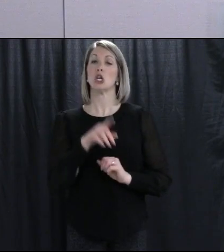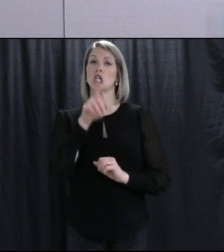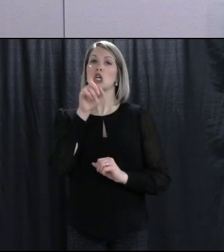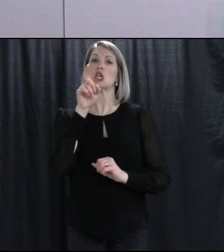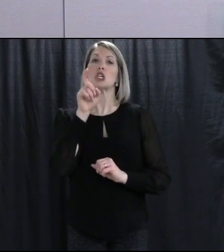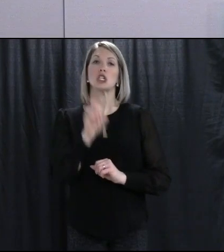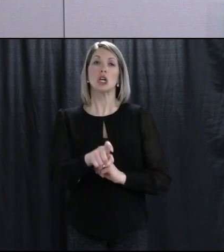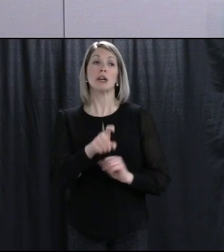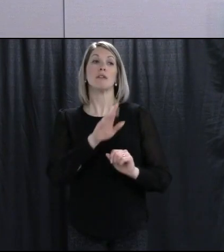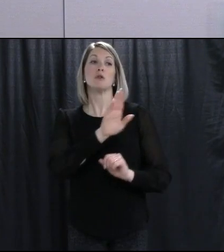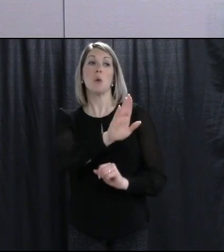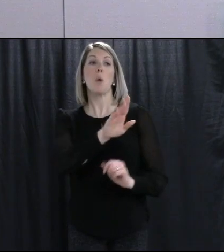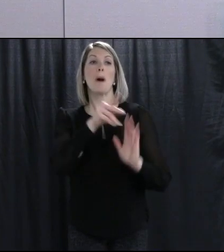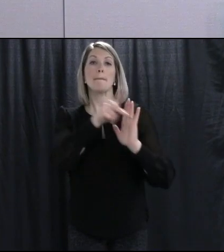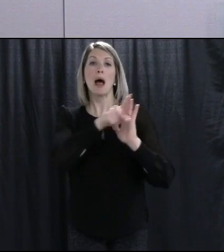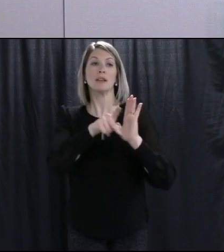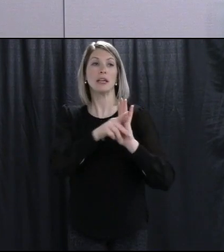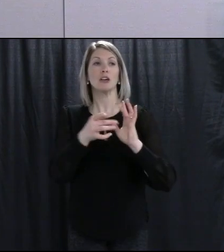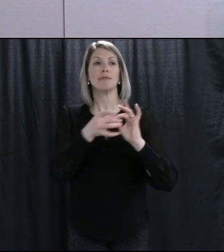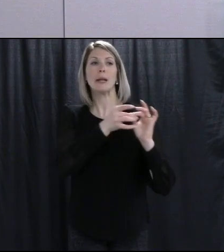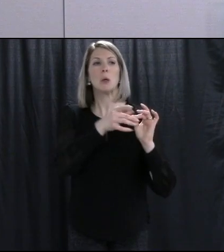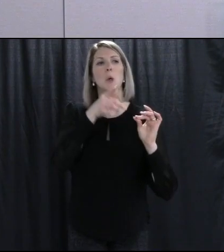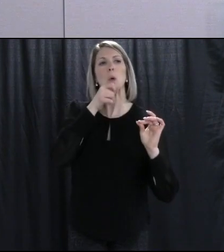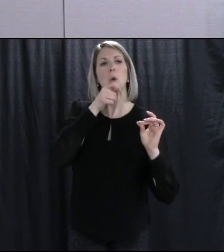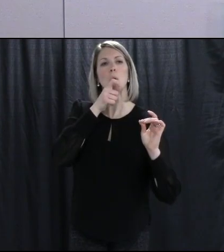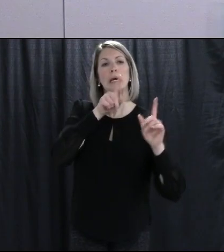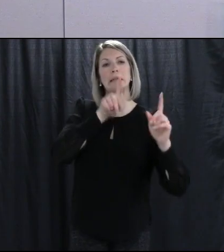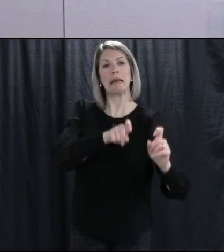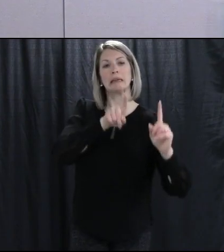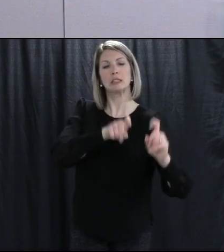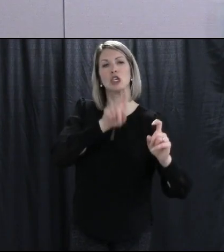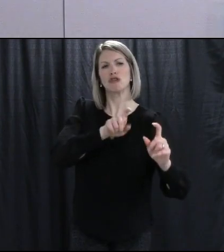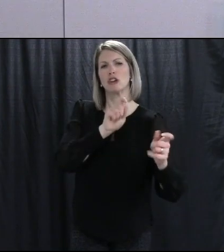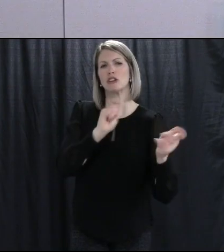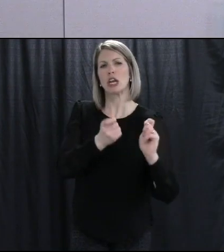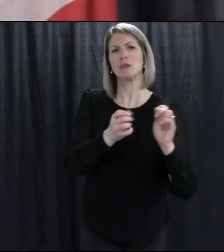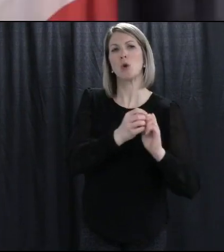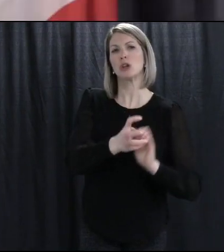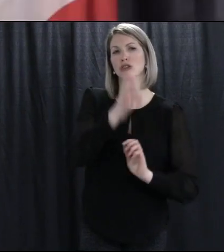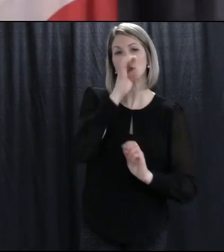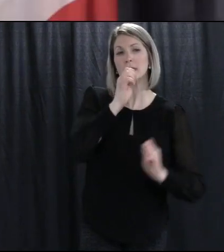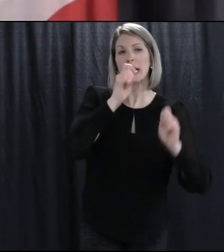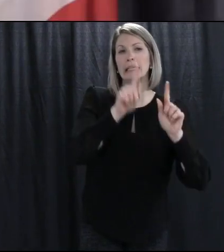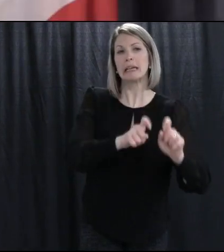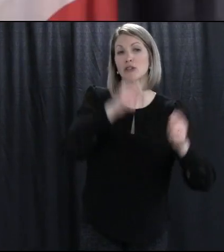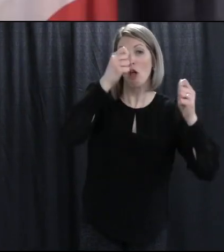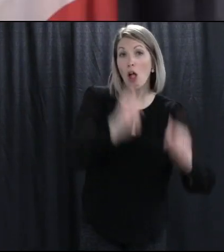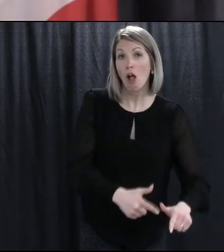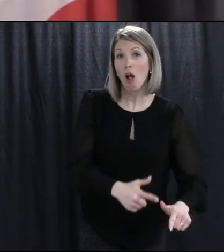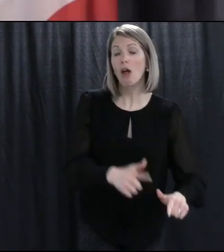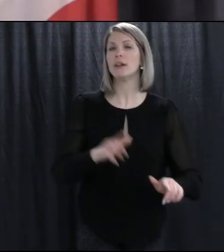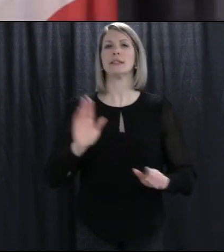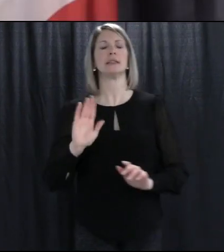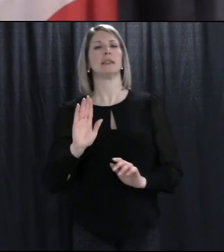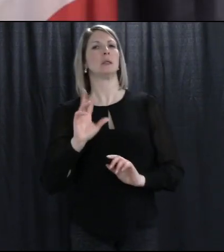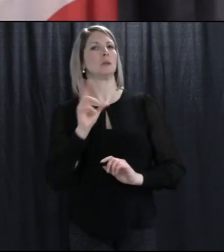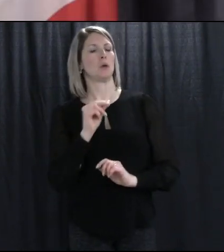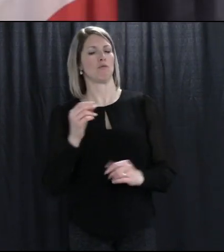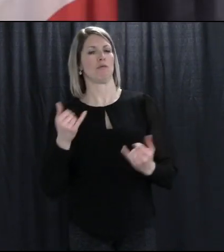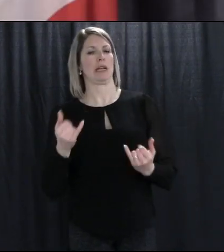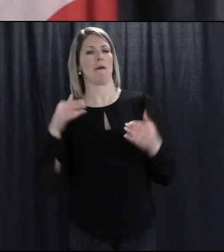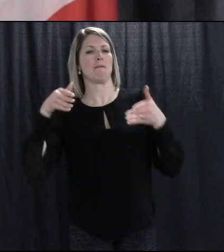we see things change so quickly? At the moment, we are still focusing on international